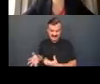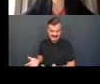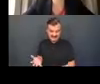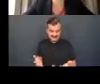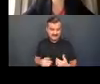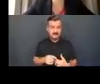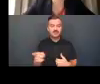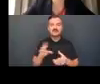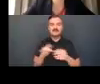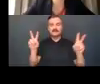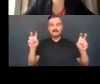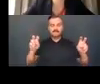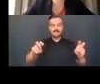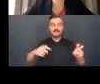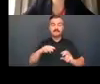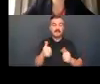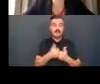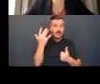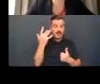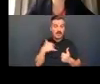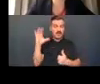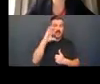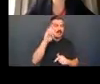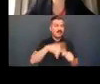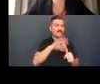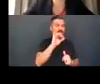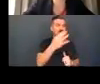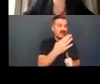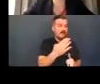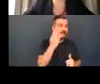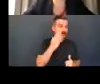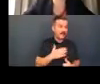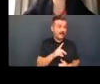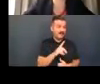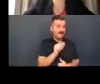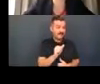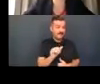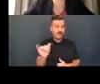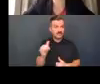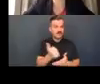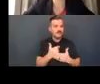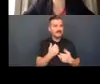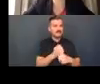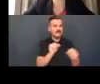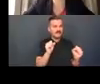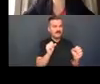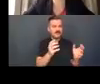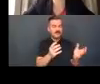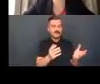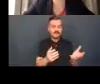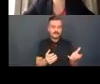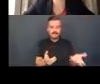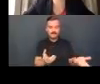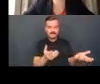challenging because I can't find a job that will accommodate my disability and keep me safe. And without, you know,